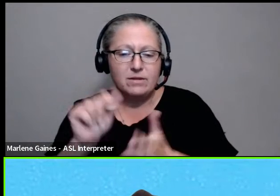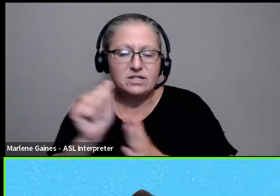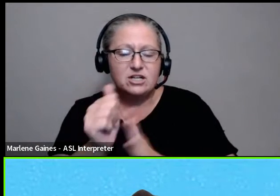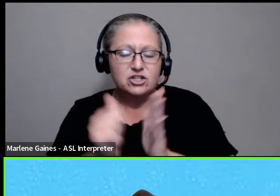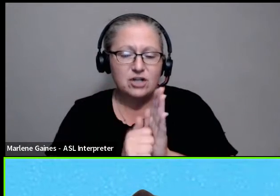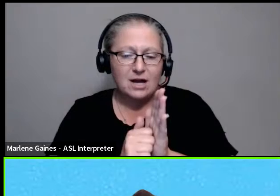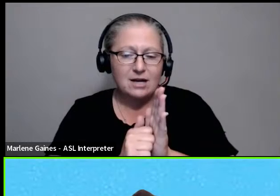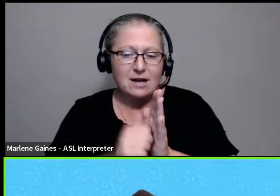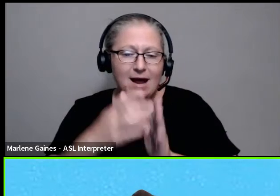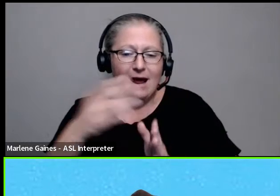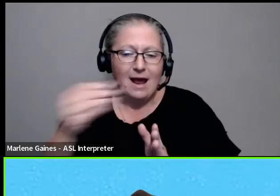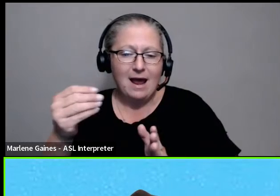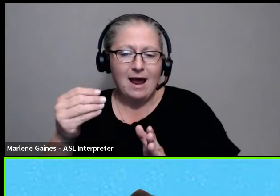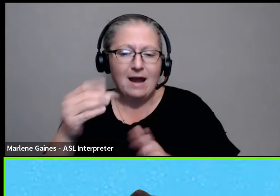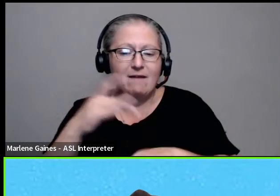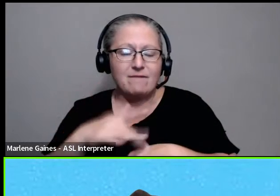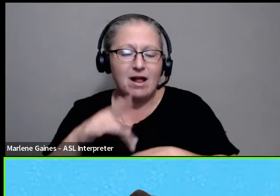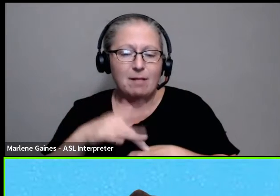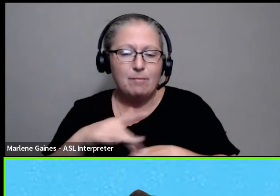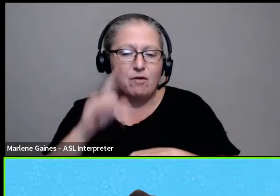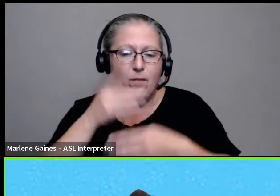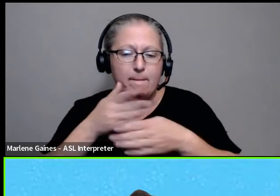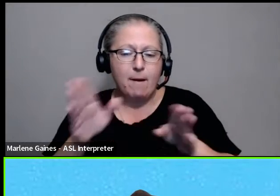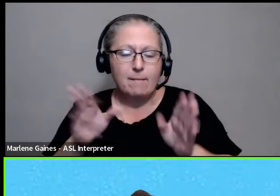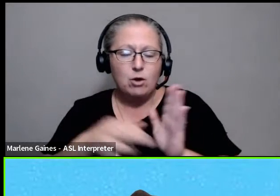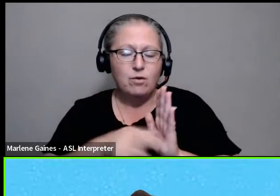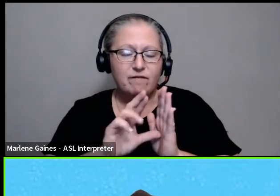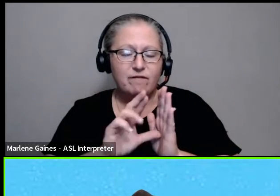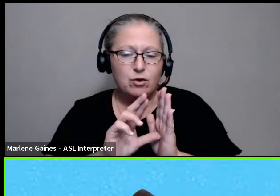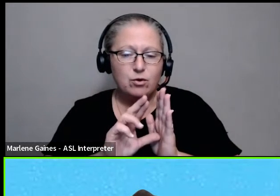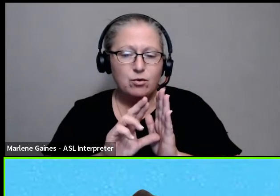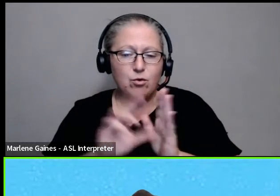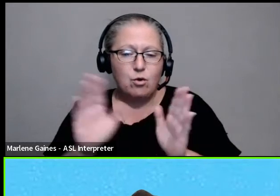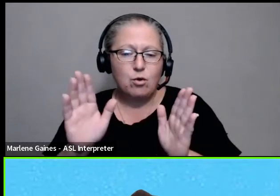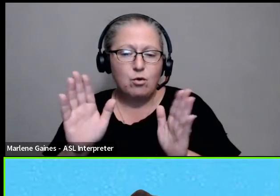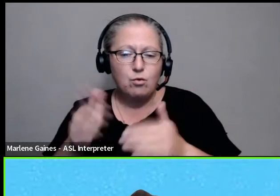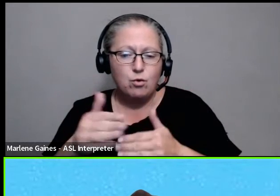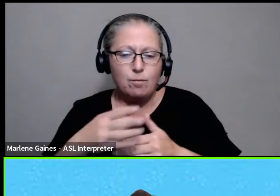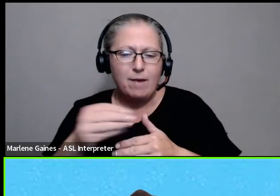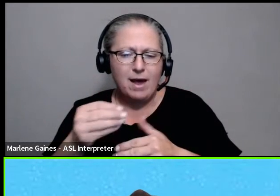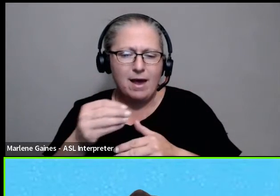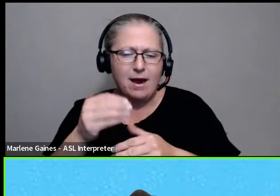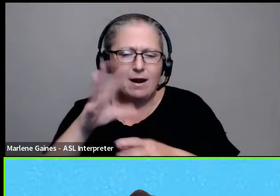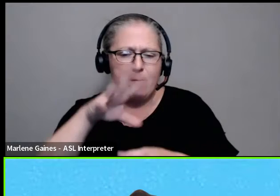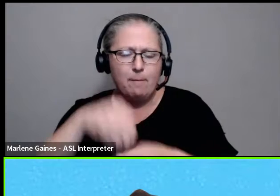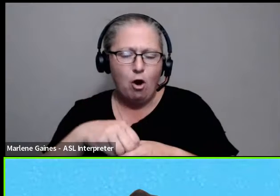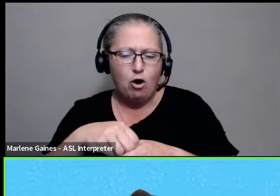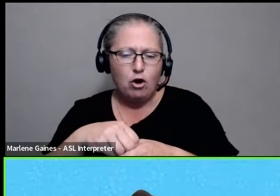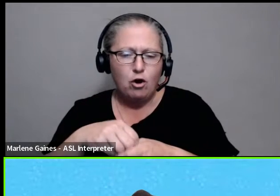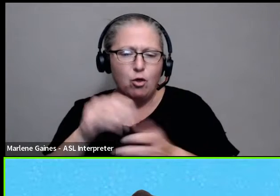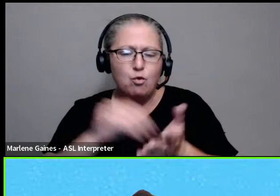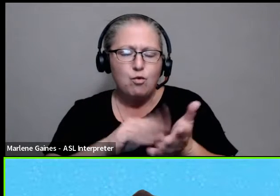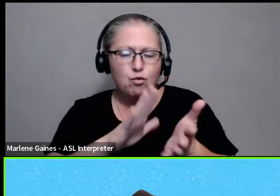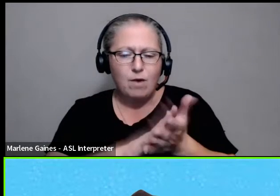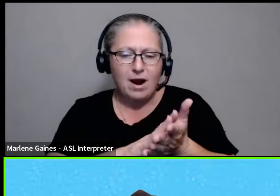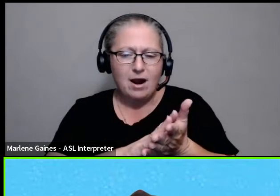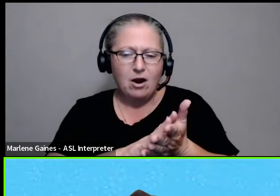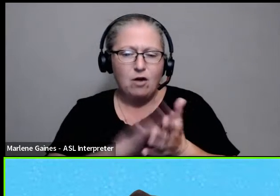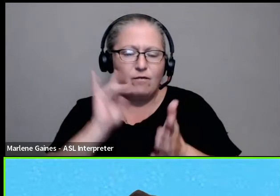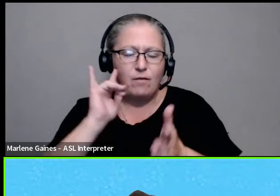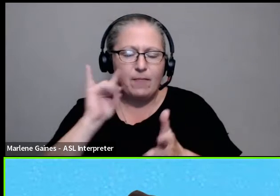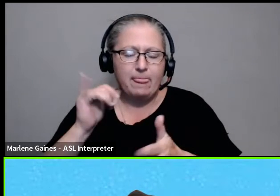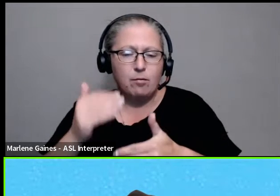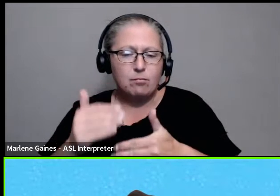agenda and made available for public review room and are made a part of the record of these